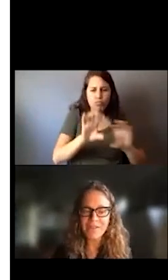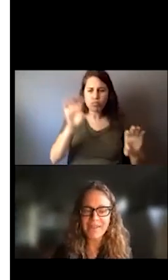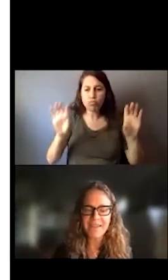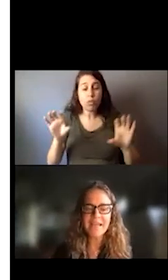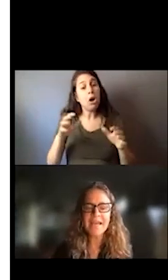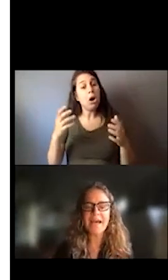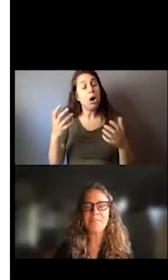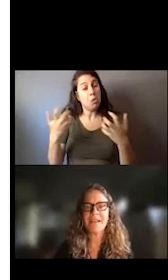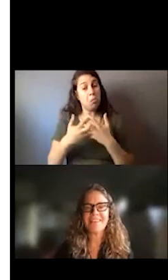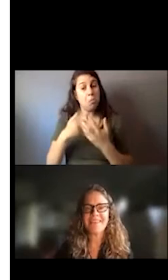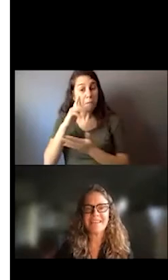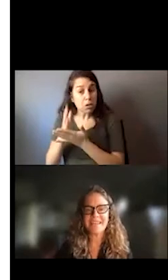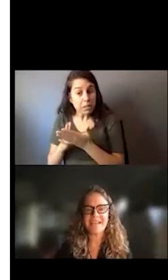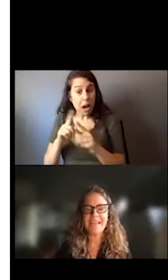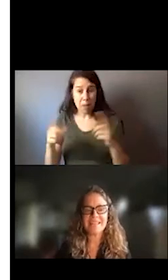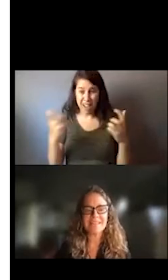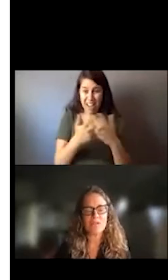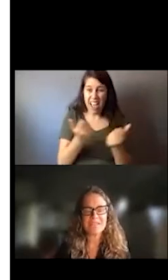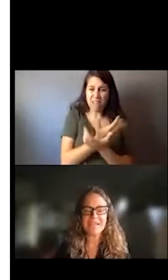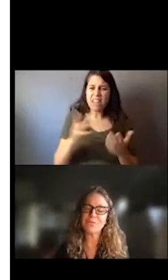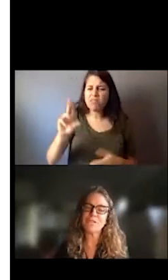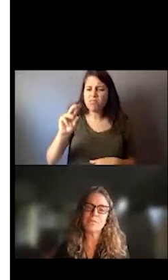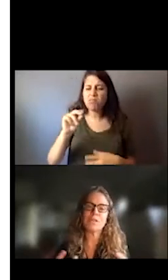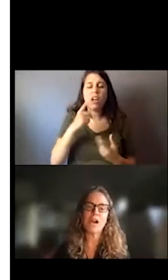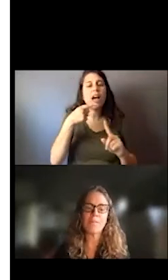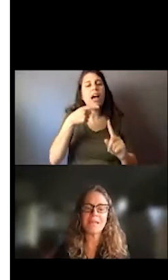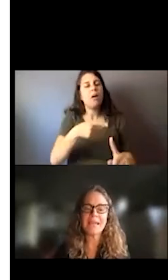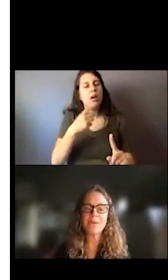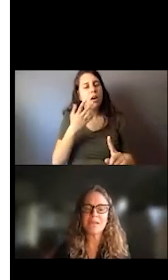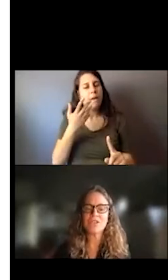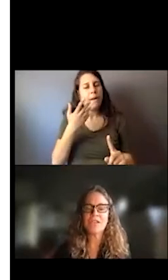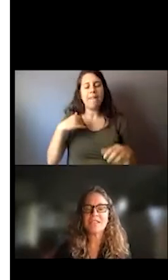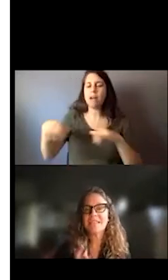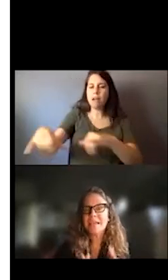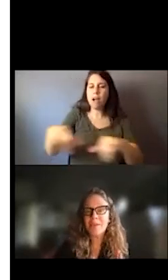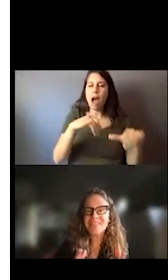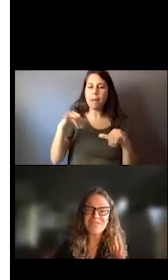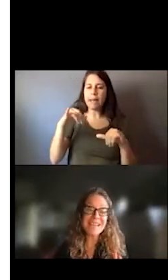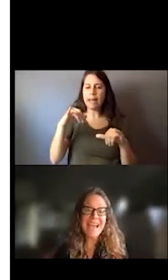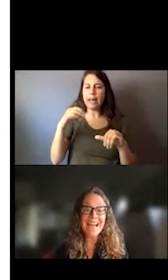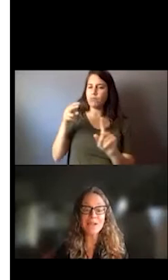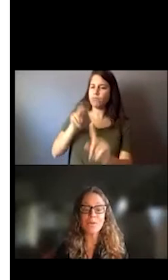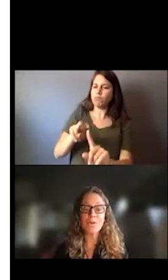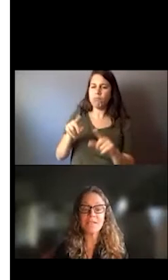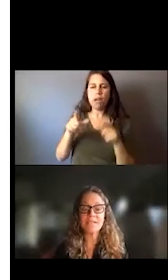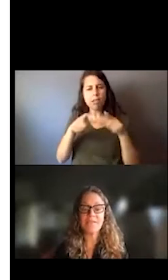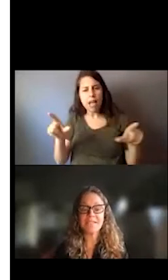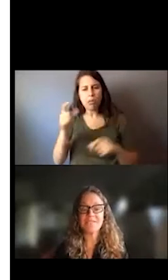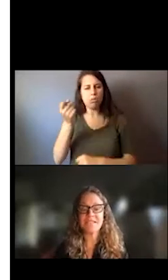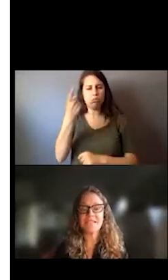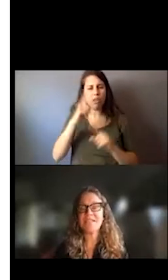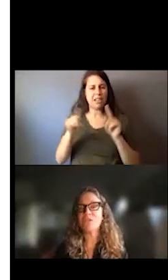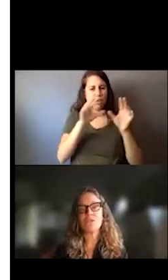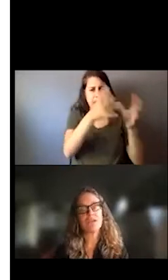work for everything, but I think it again is sort of this effort to build a common language to think about the different categories